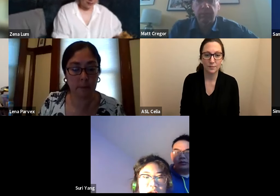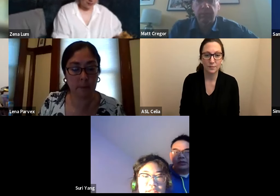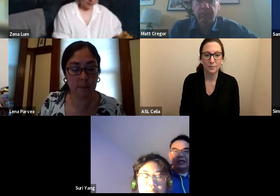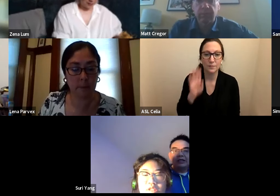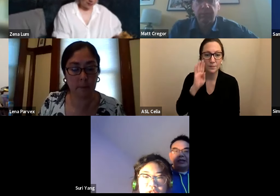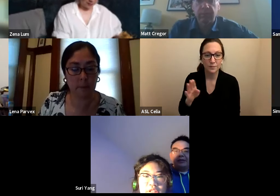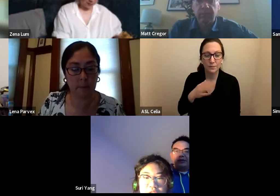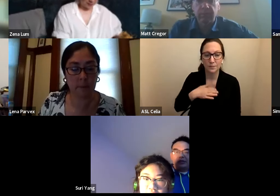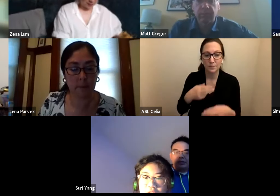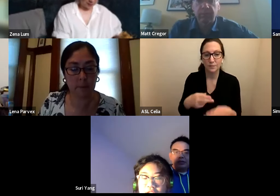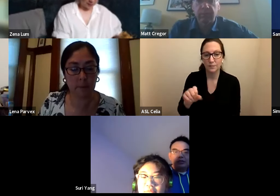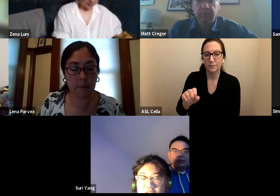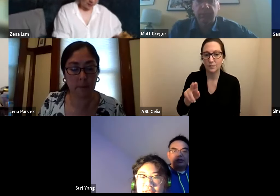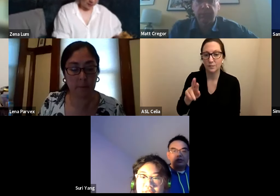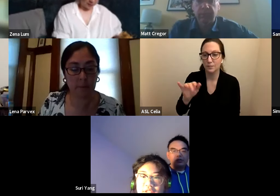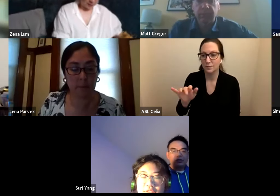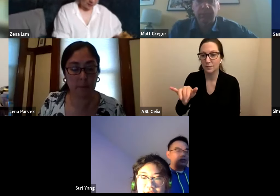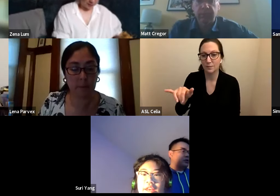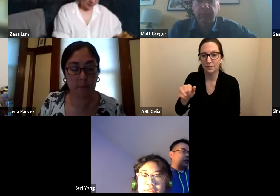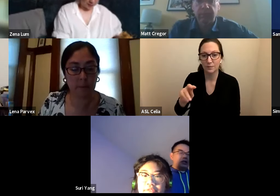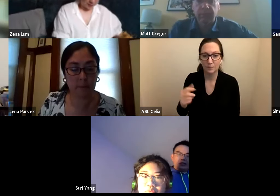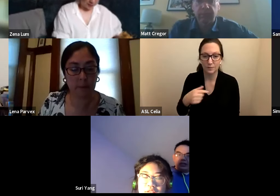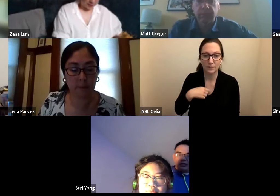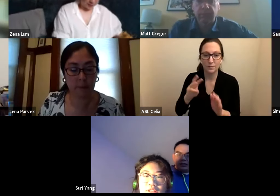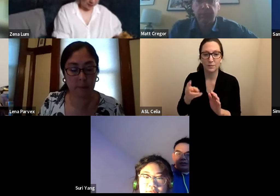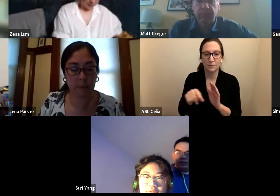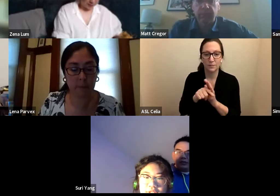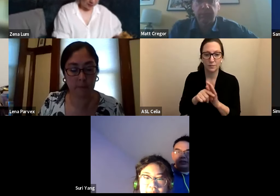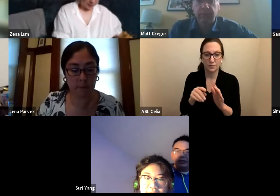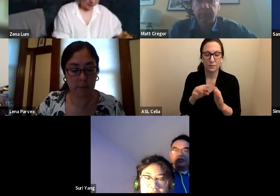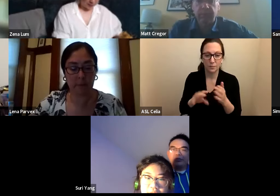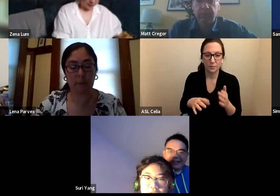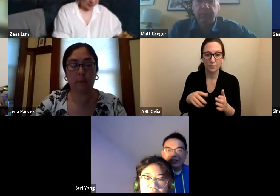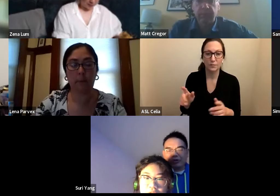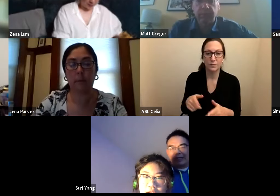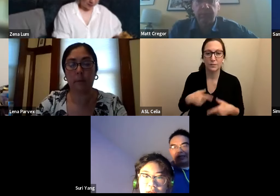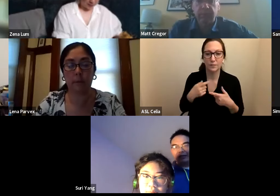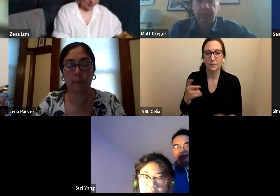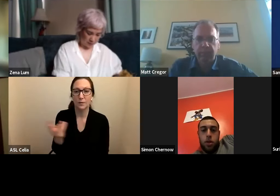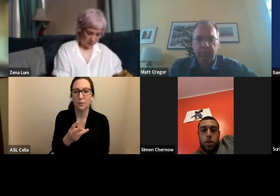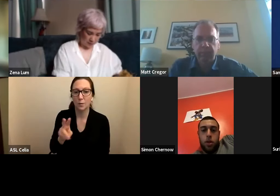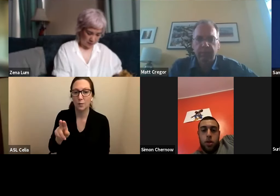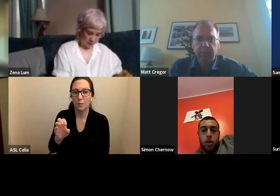Hello, my name is Suri Yang. I am a 6th grade student and live in West Roxbury.